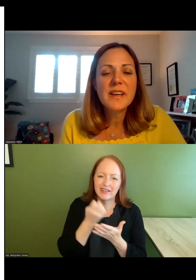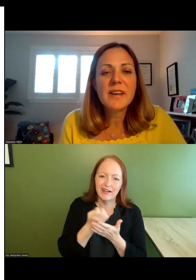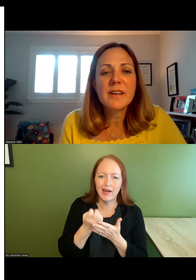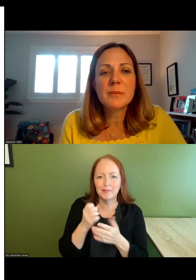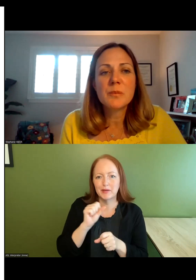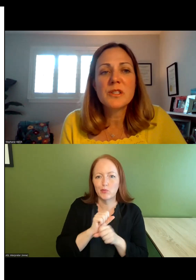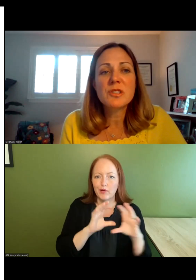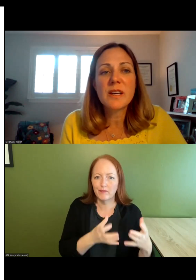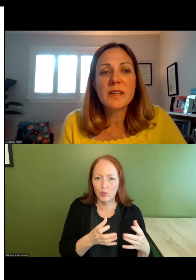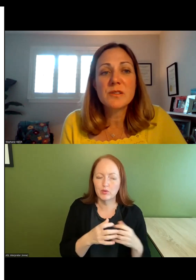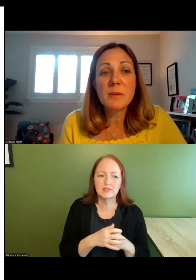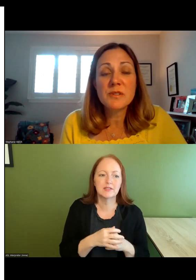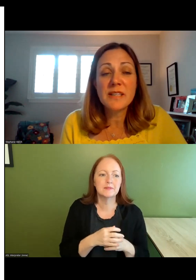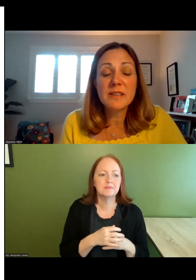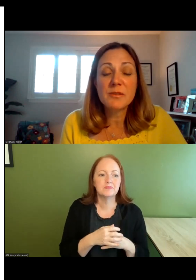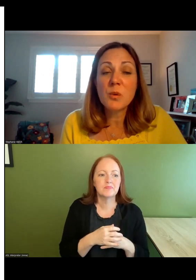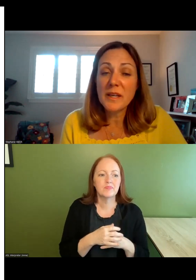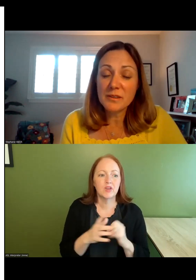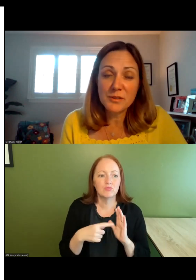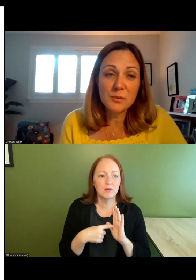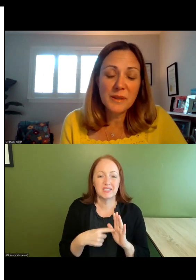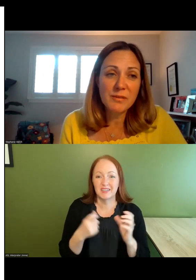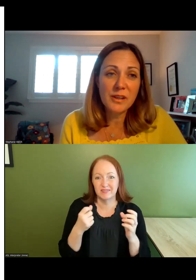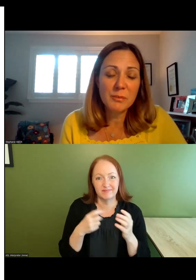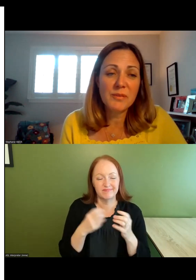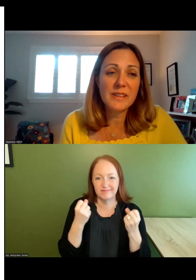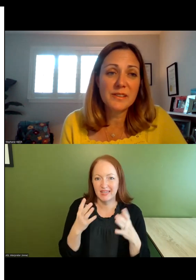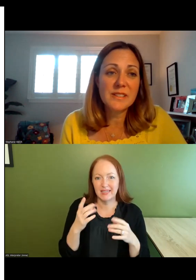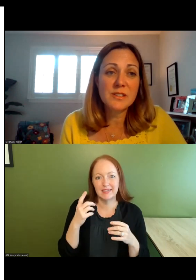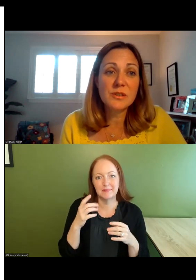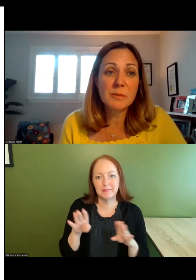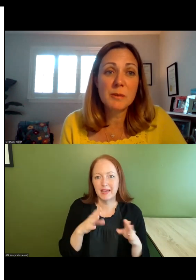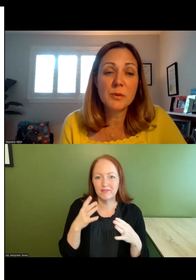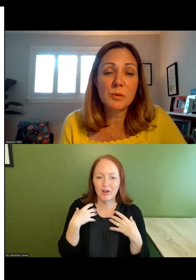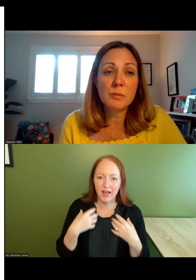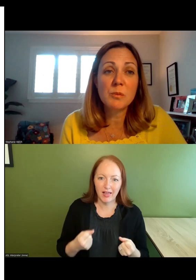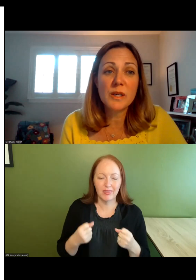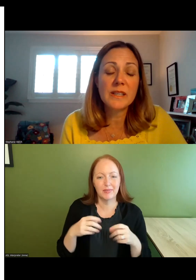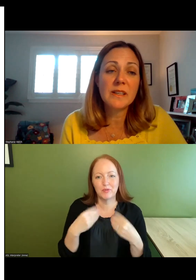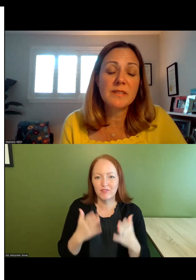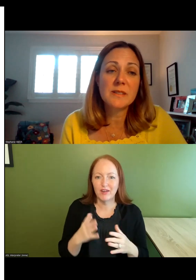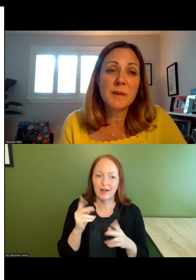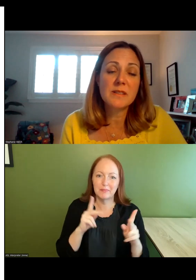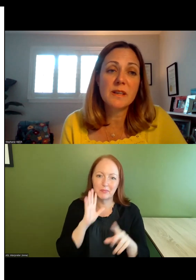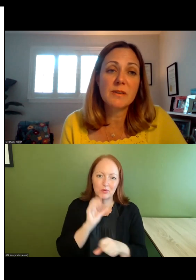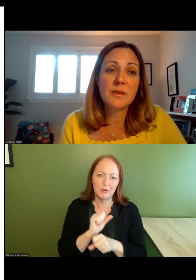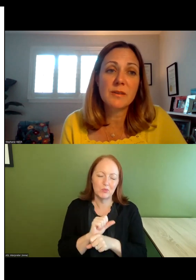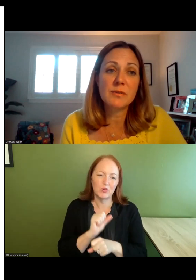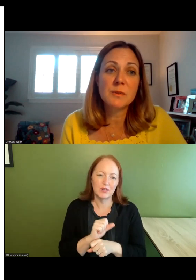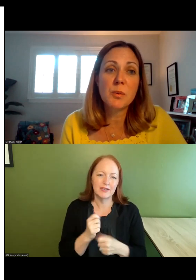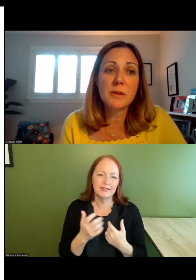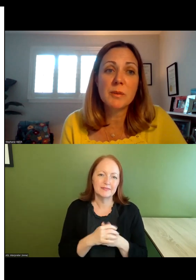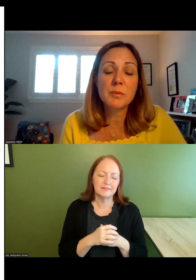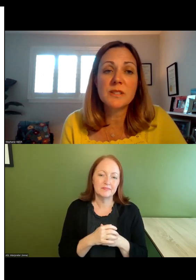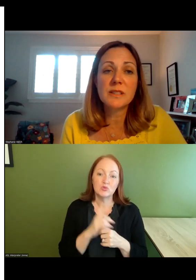workforce, which is representative of quite a few behavioral health providers and certainly people who would be working in the space